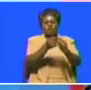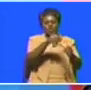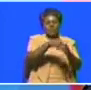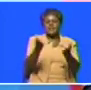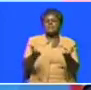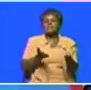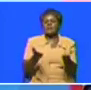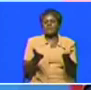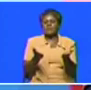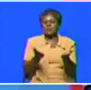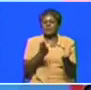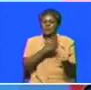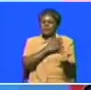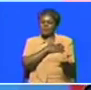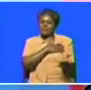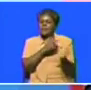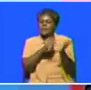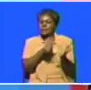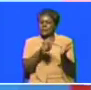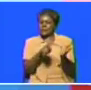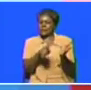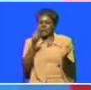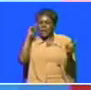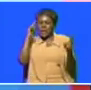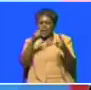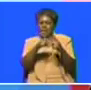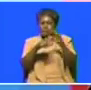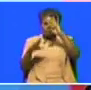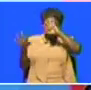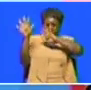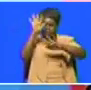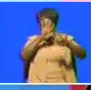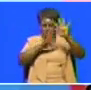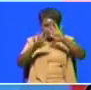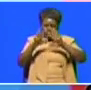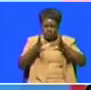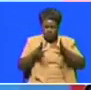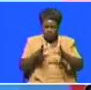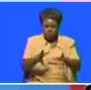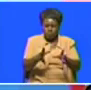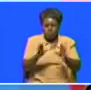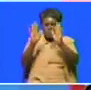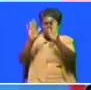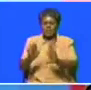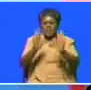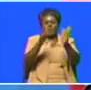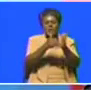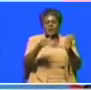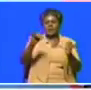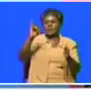service, NASA leaders have insisted the move was intended to frustrate their efforts towards pushing for the street demos against the